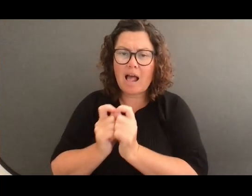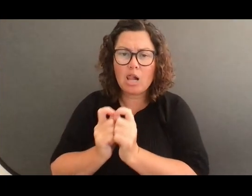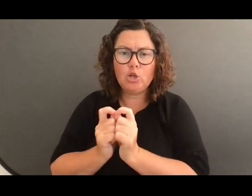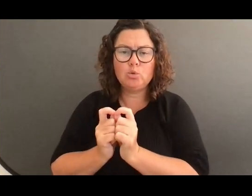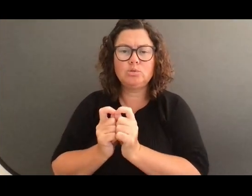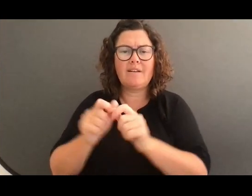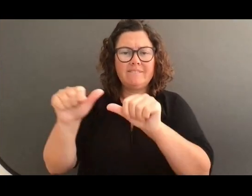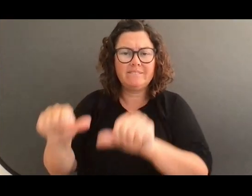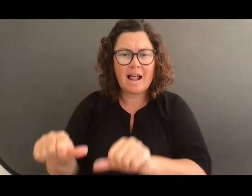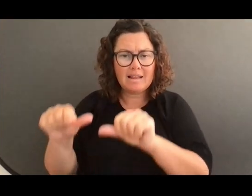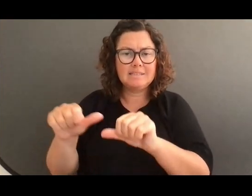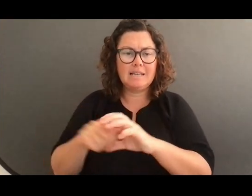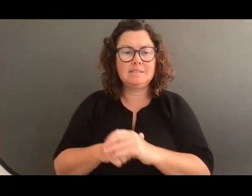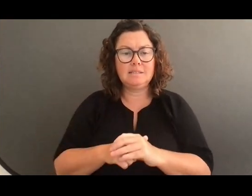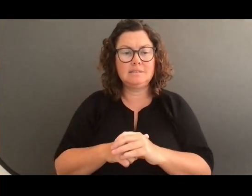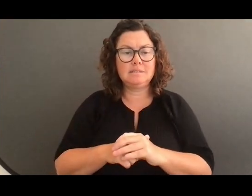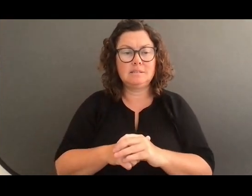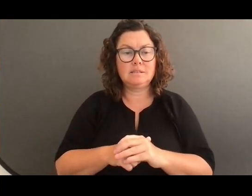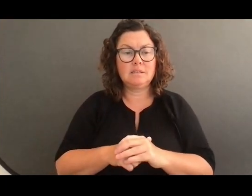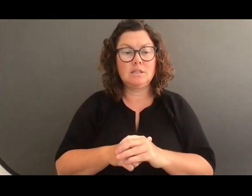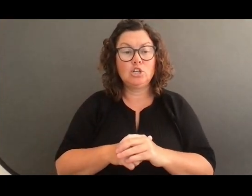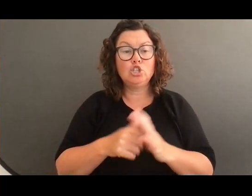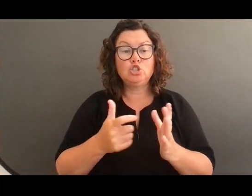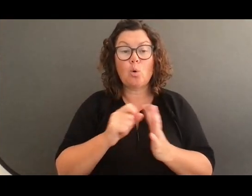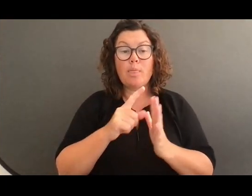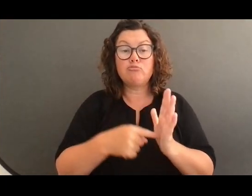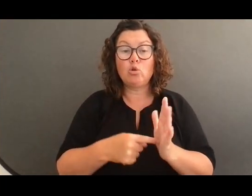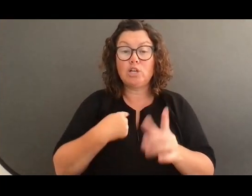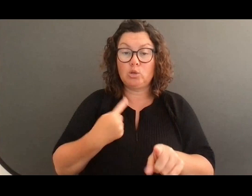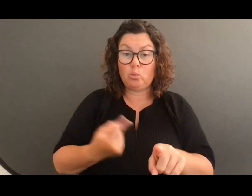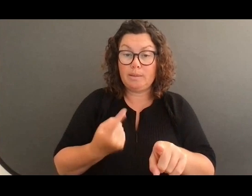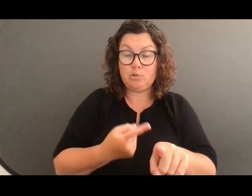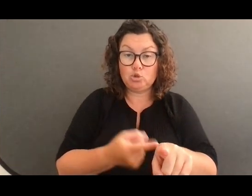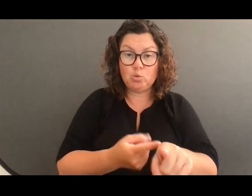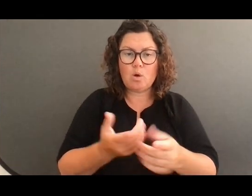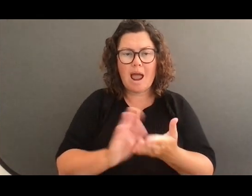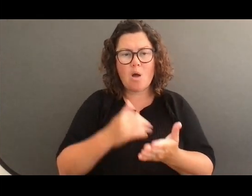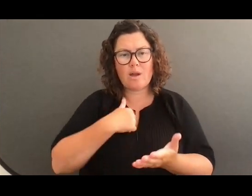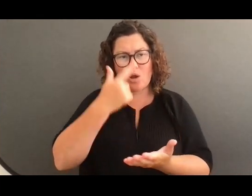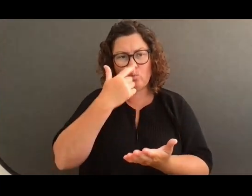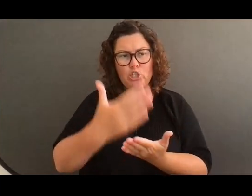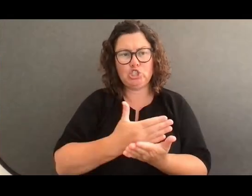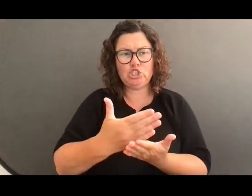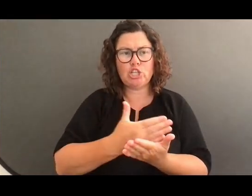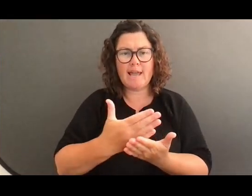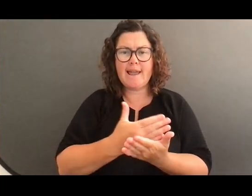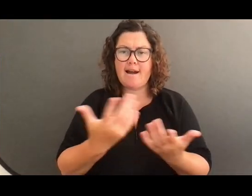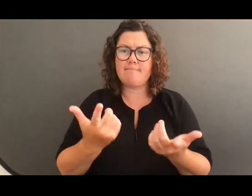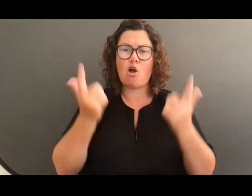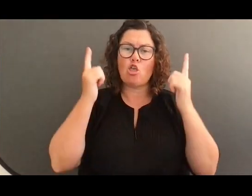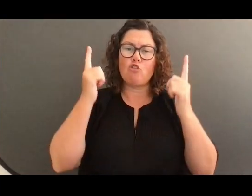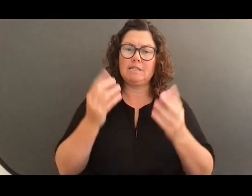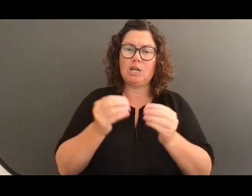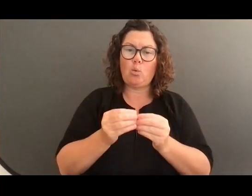RAMP curatorial program pursues are how can we share authority with community and ahunga students to address questions